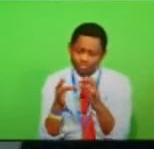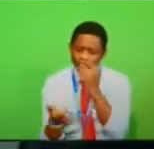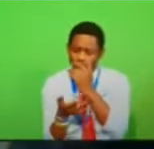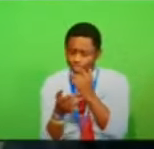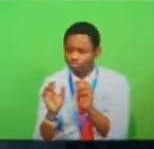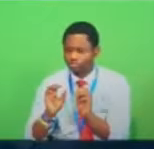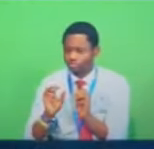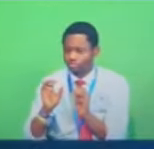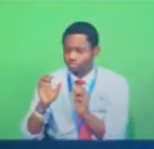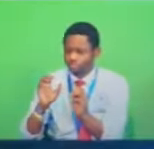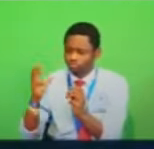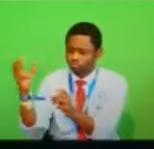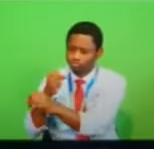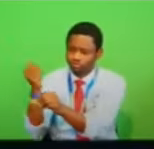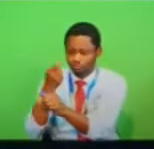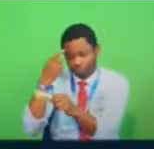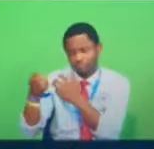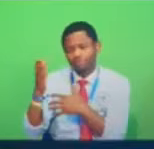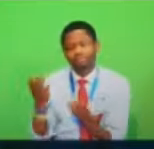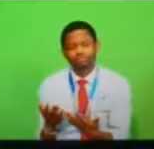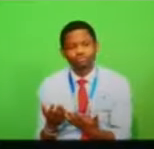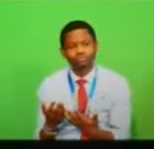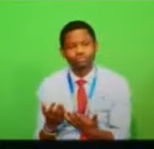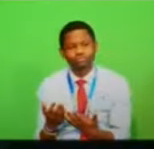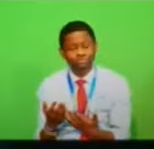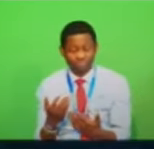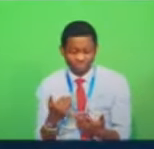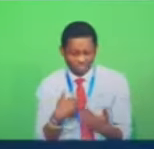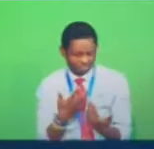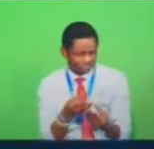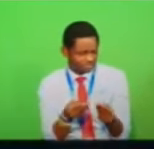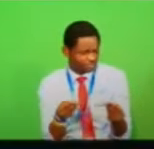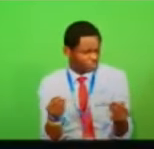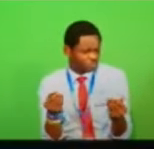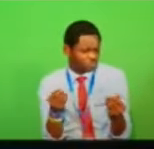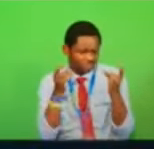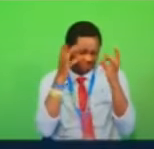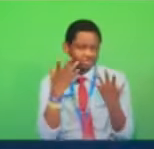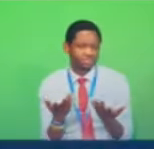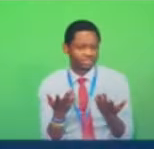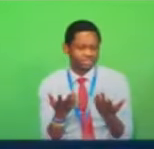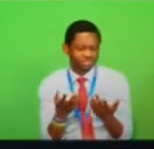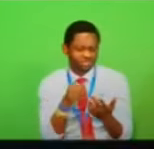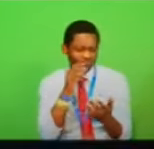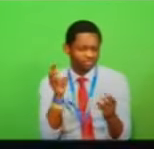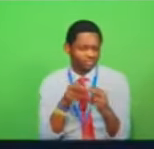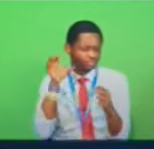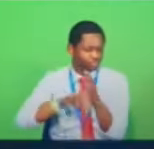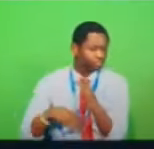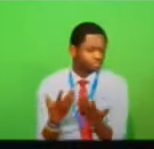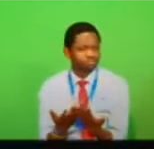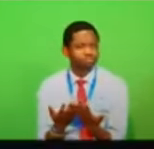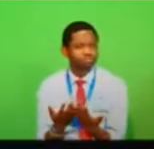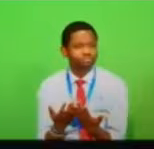people virtually with very little risk to human life and also reduced cost. These things are things that